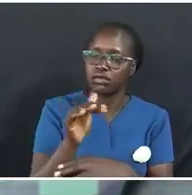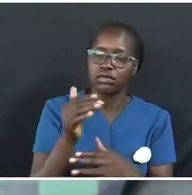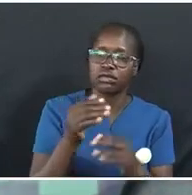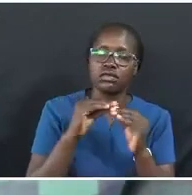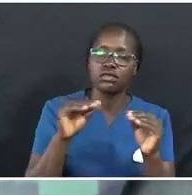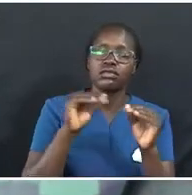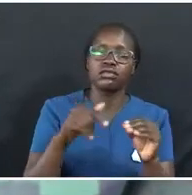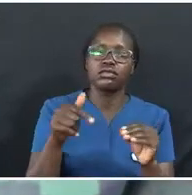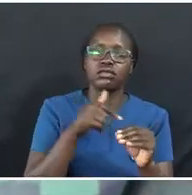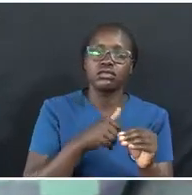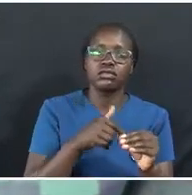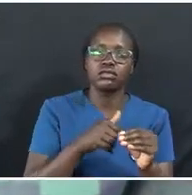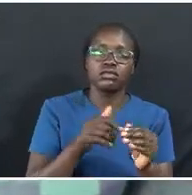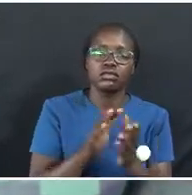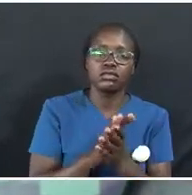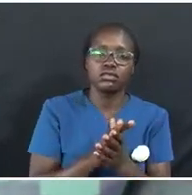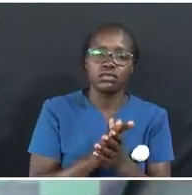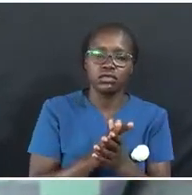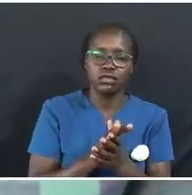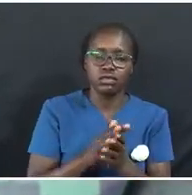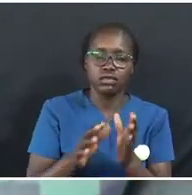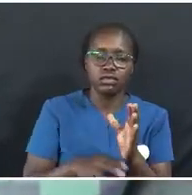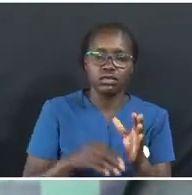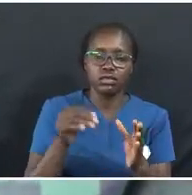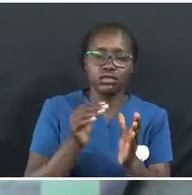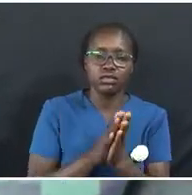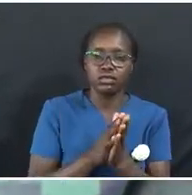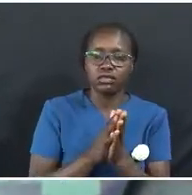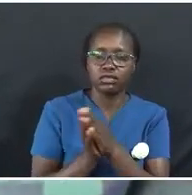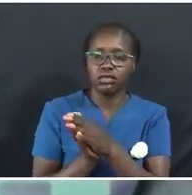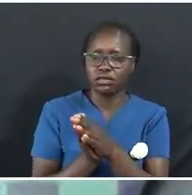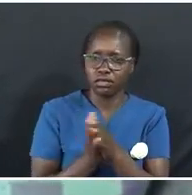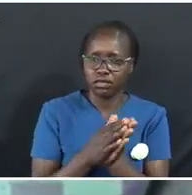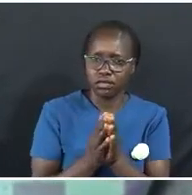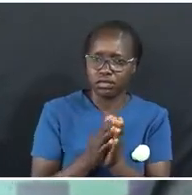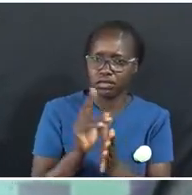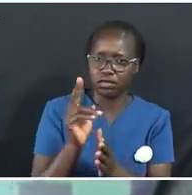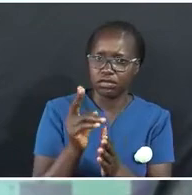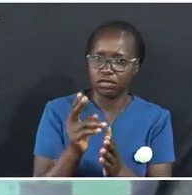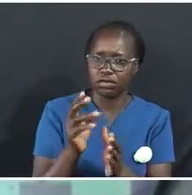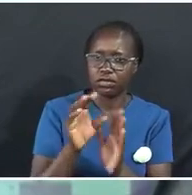3 times. You will find it in verse 7, the same chapter.